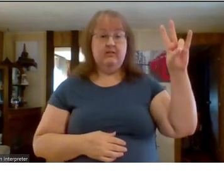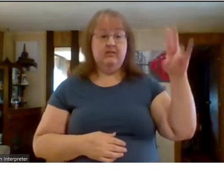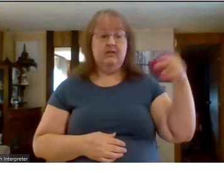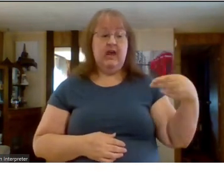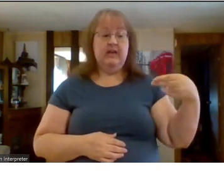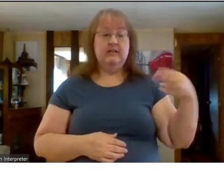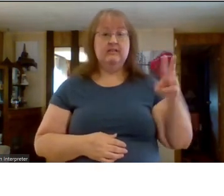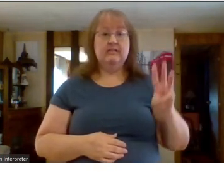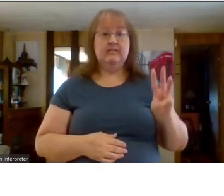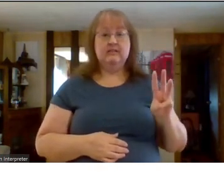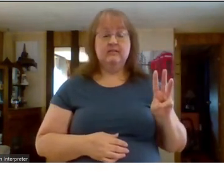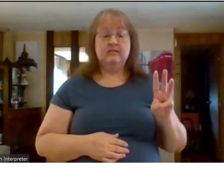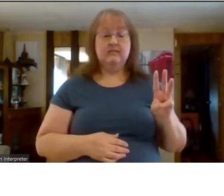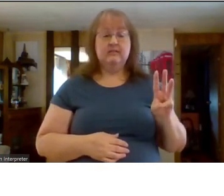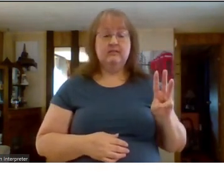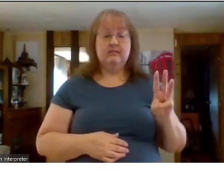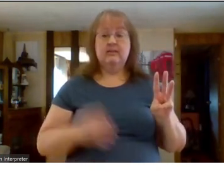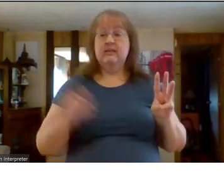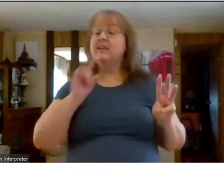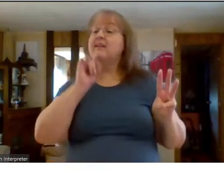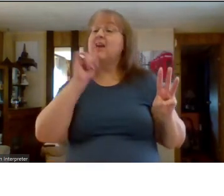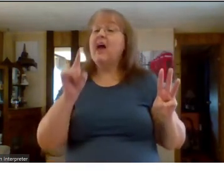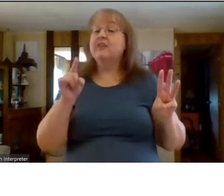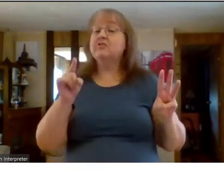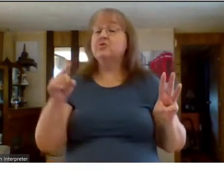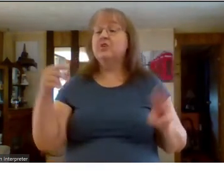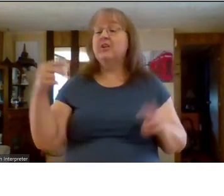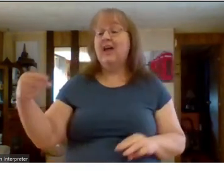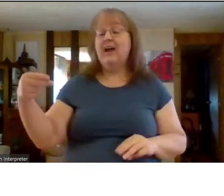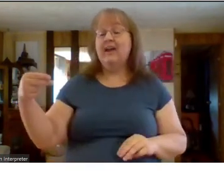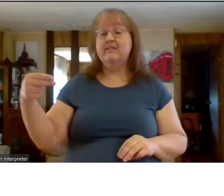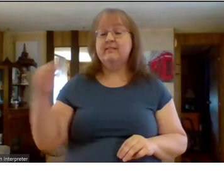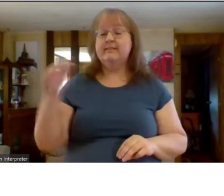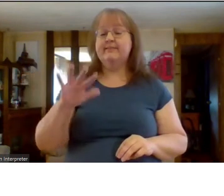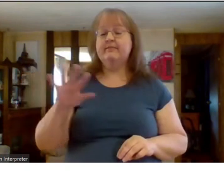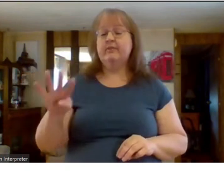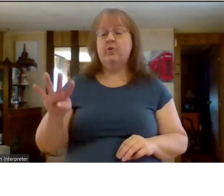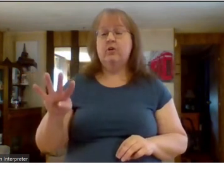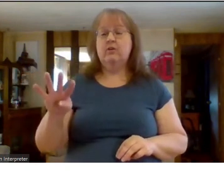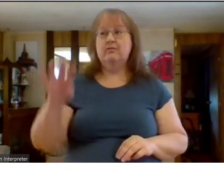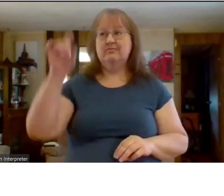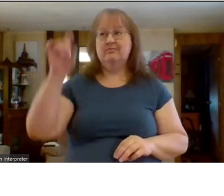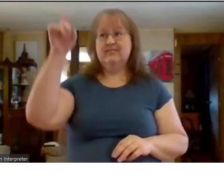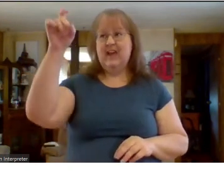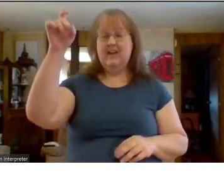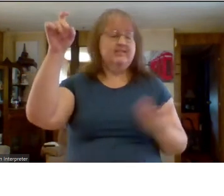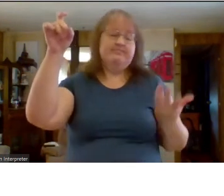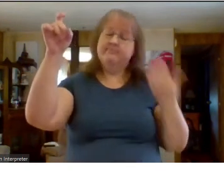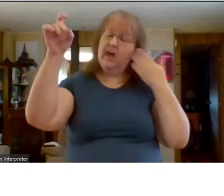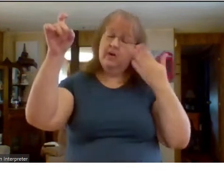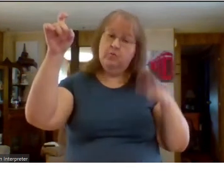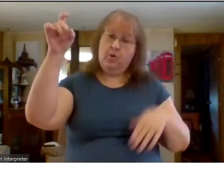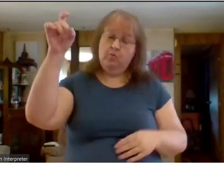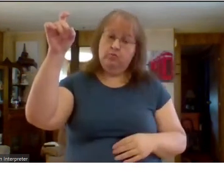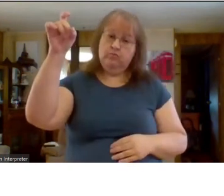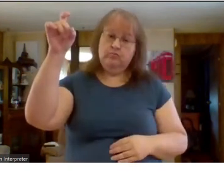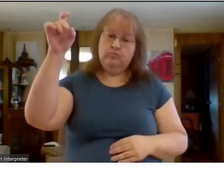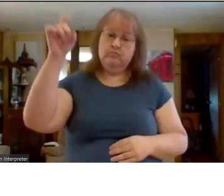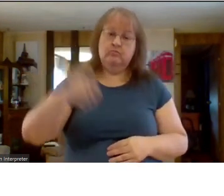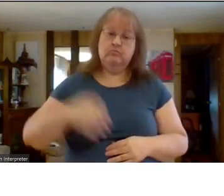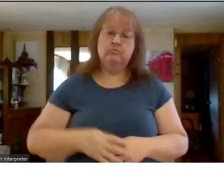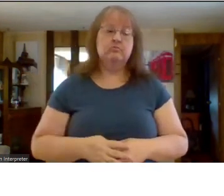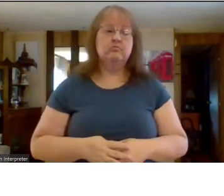know? My length is 7 and my height is 6. And then my actual height is